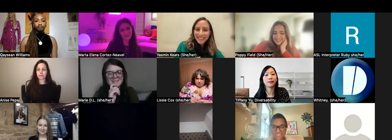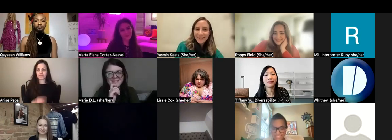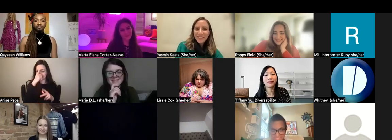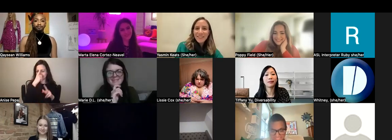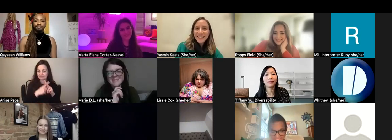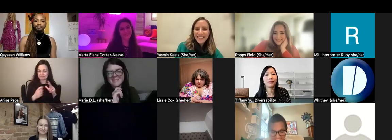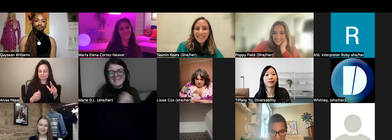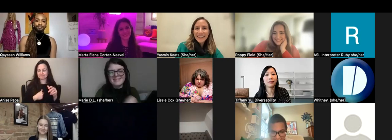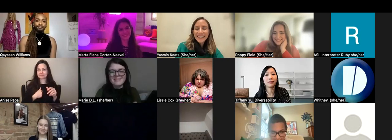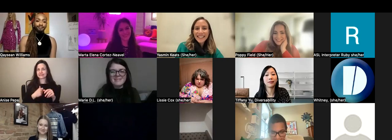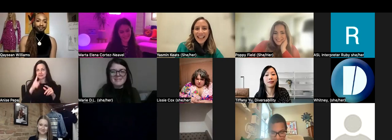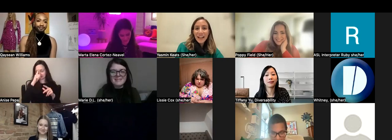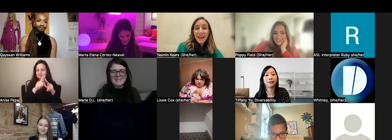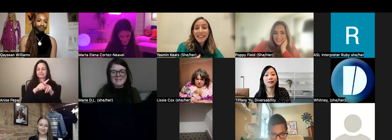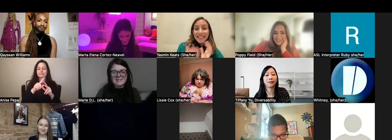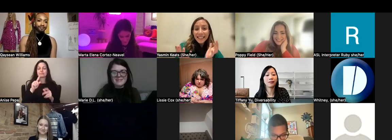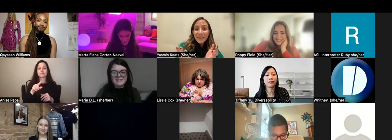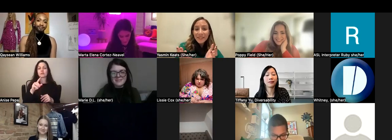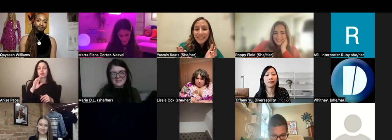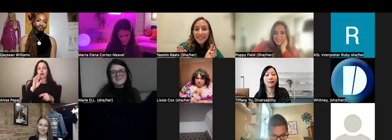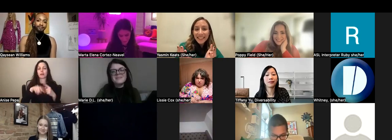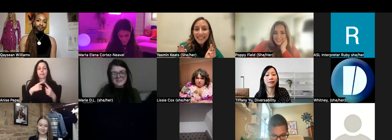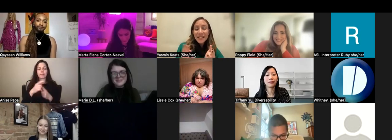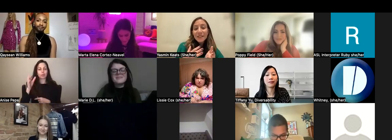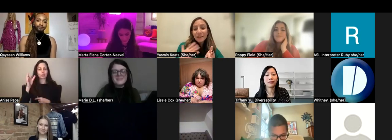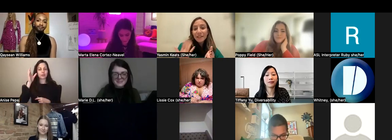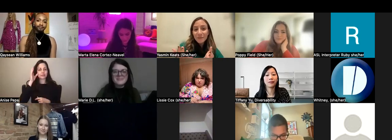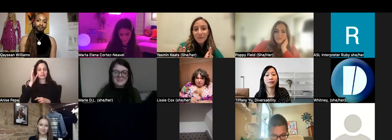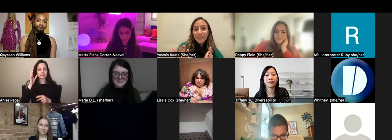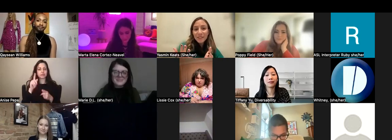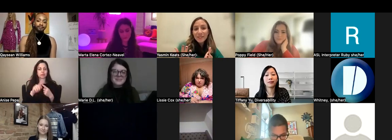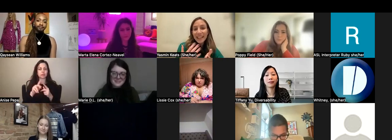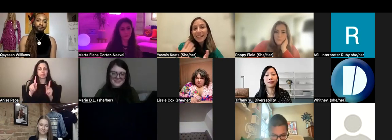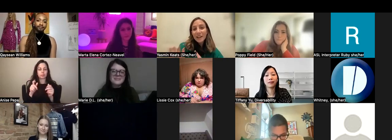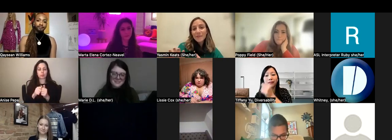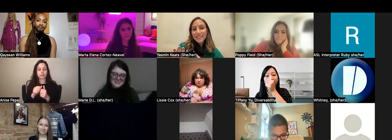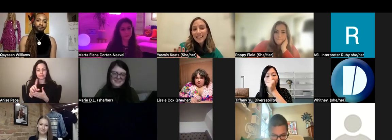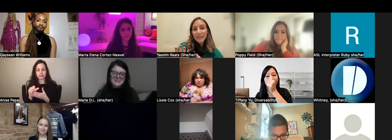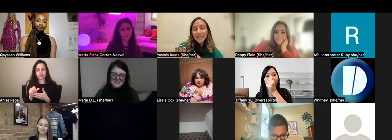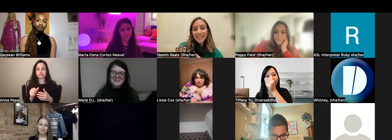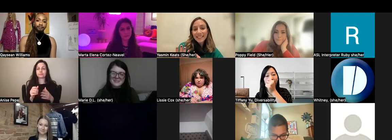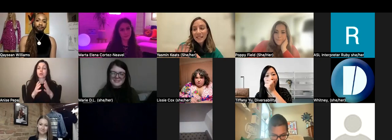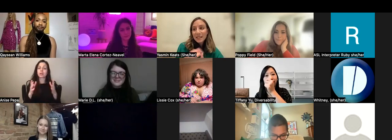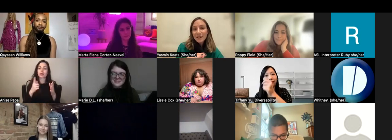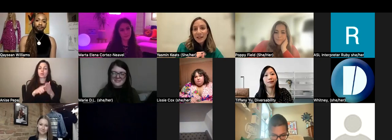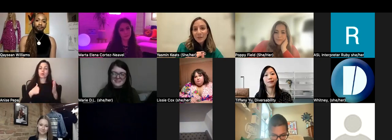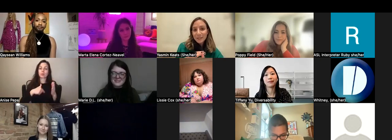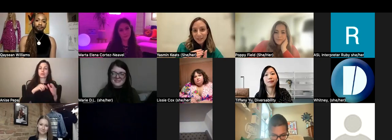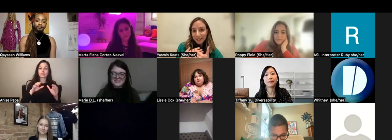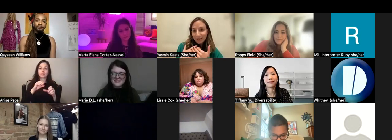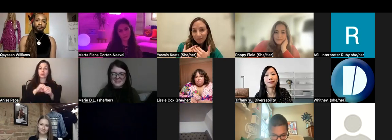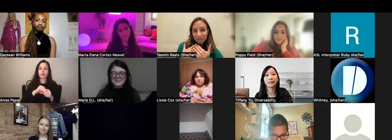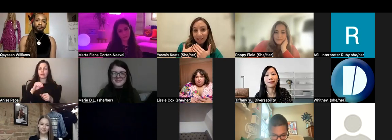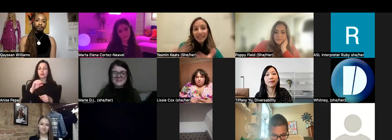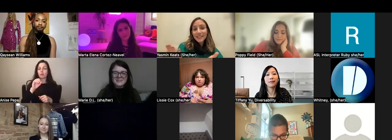yes, what Marta said, which is like about listening to people with disabilities. So a lot of what we do in Open Style Labs is, my job is